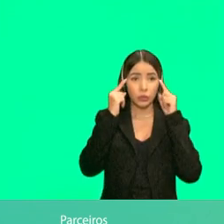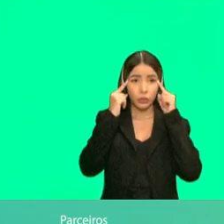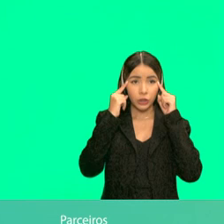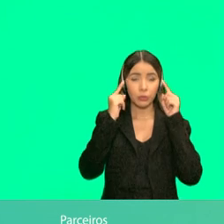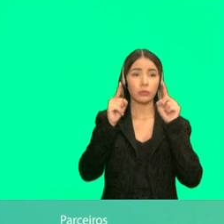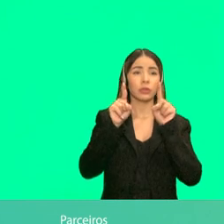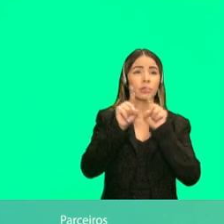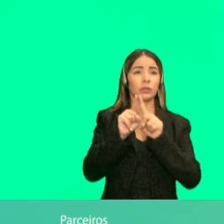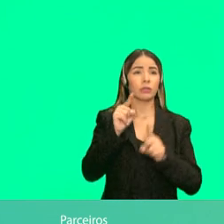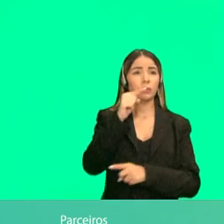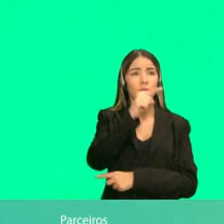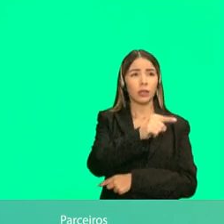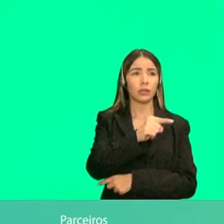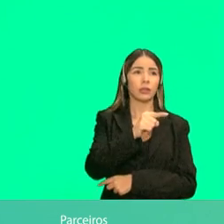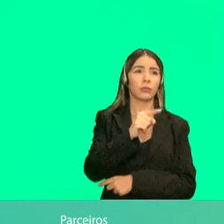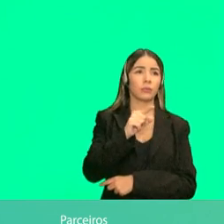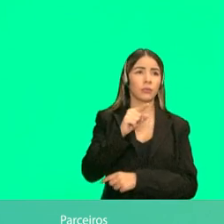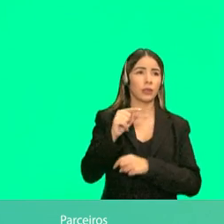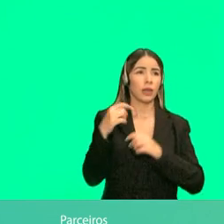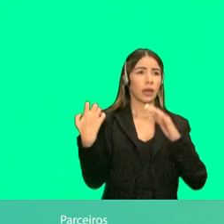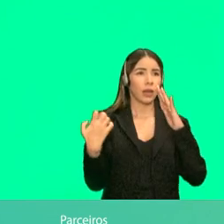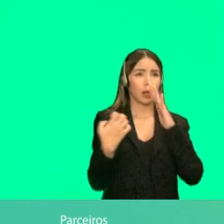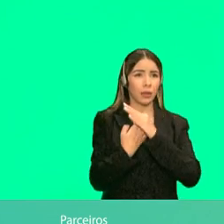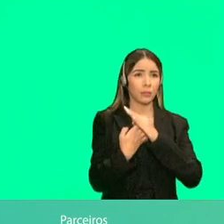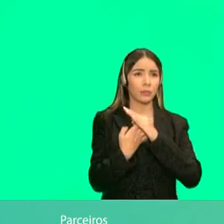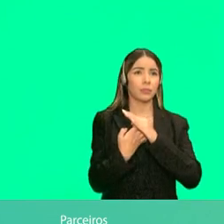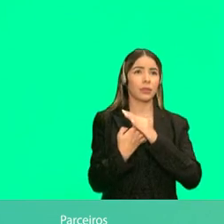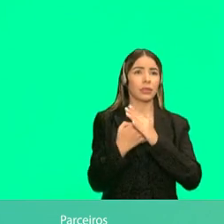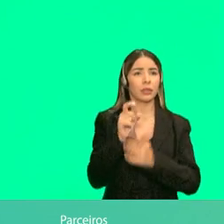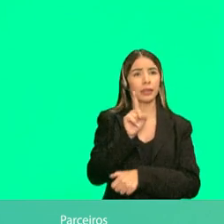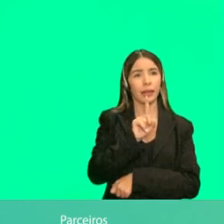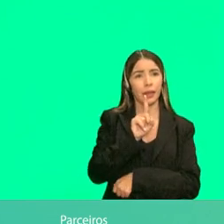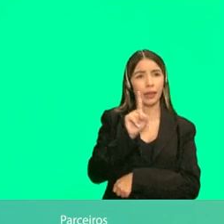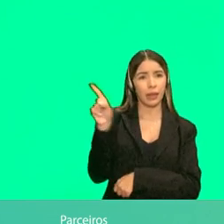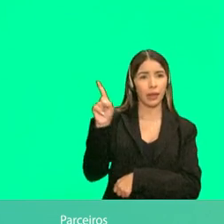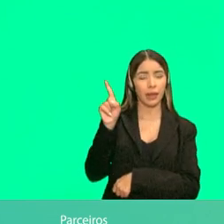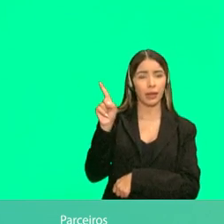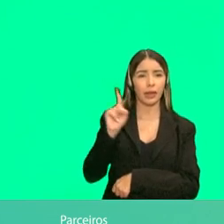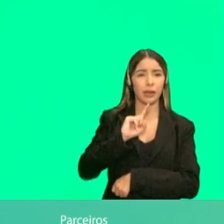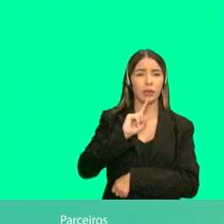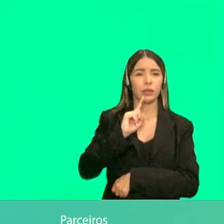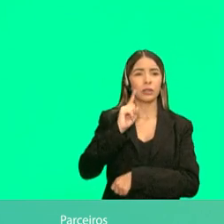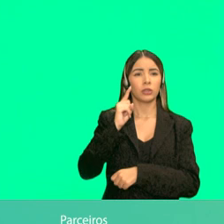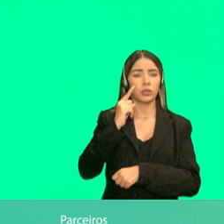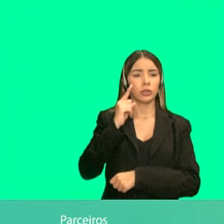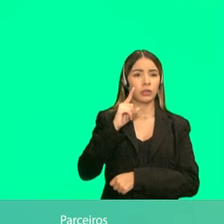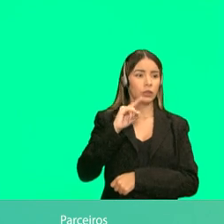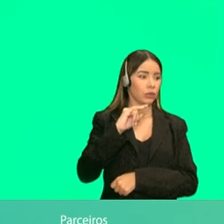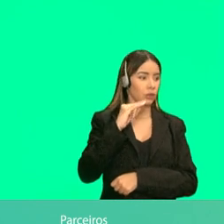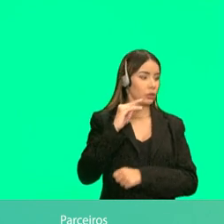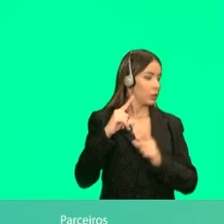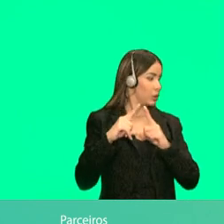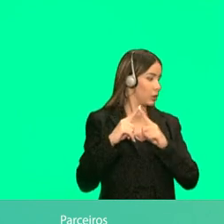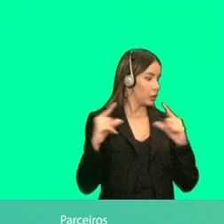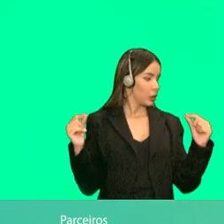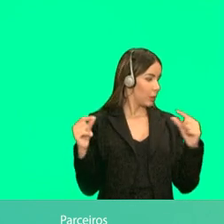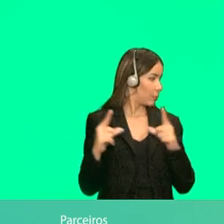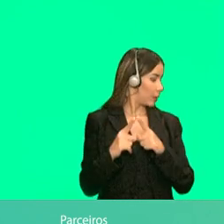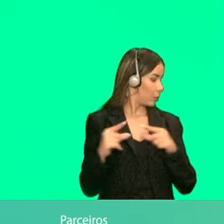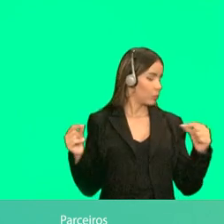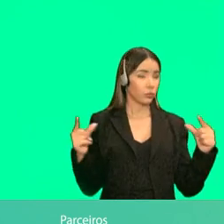Porsgrunn. We'll start with 5 and expand into 20 megawatts, producing renewable